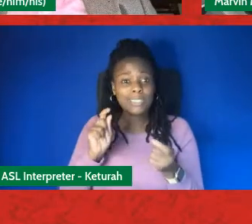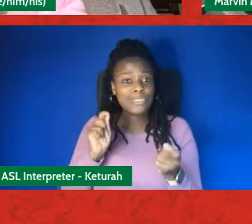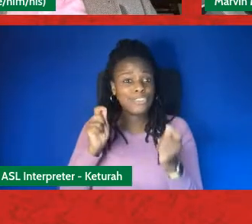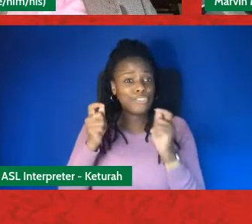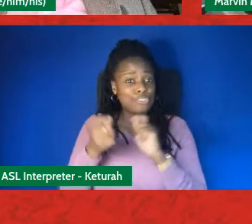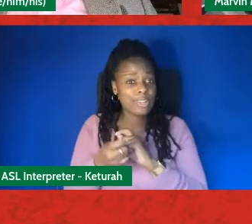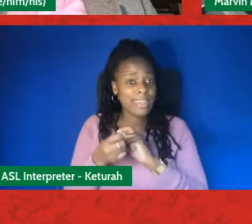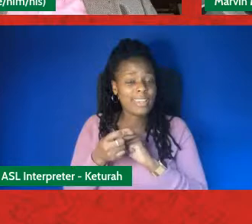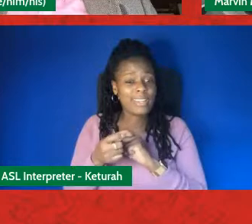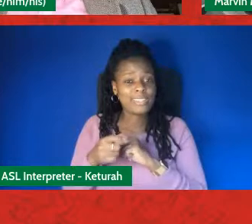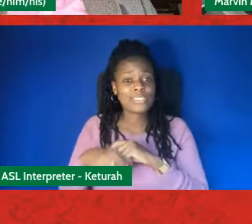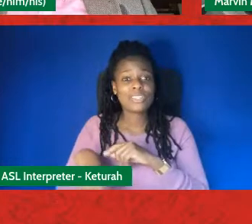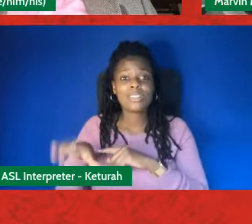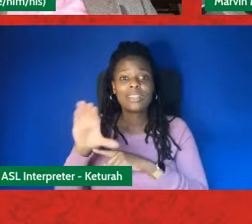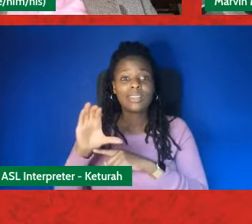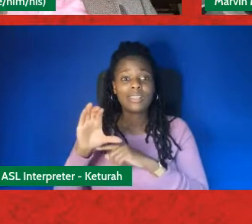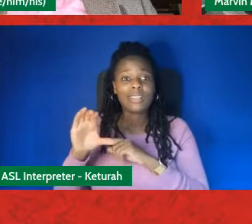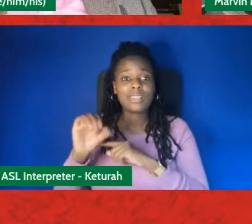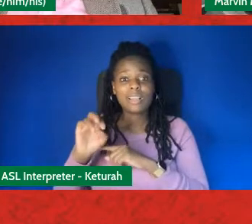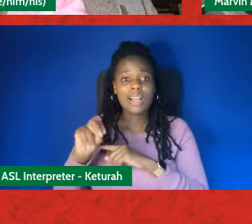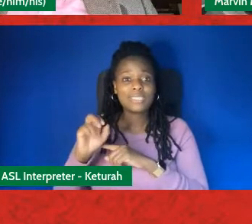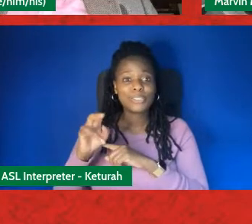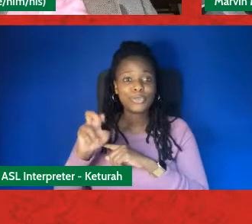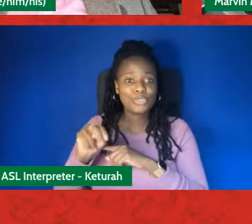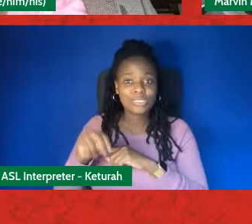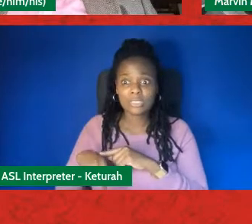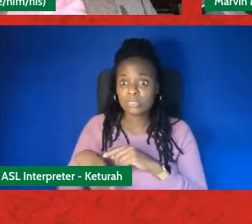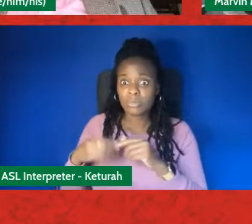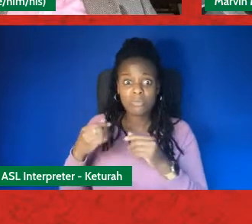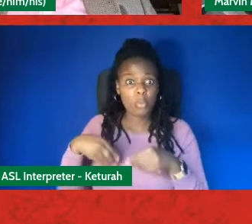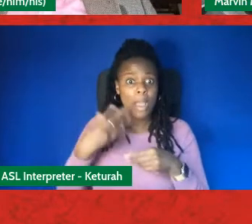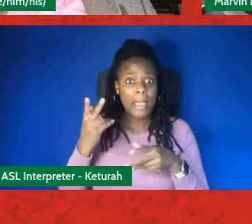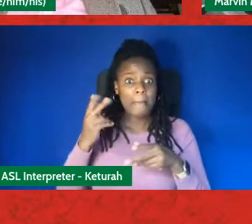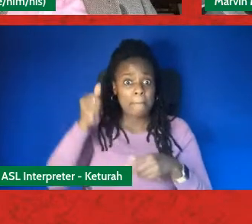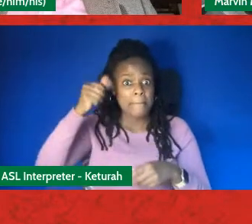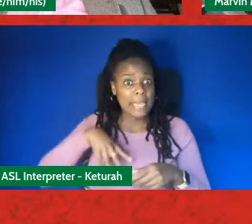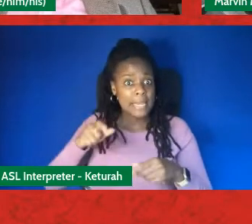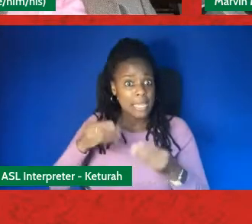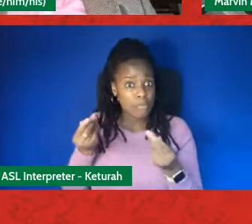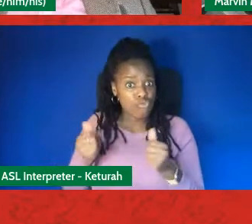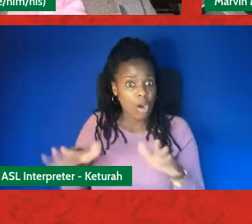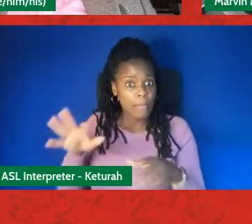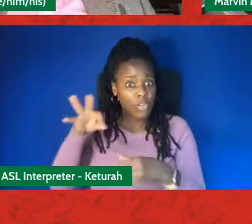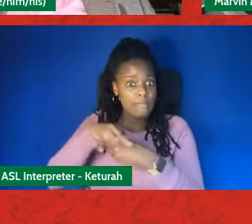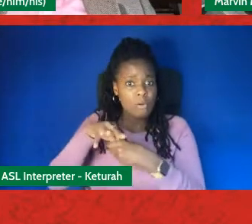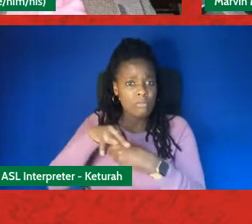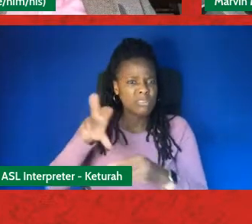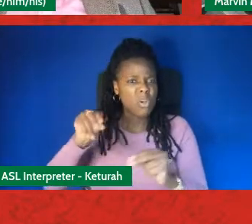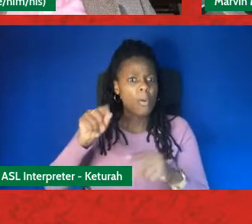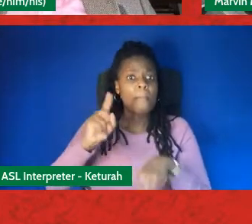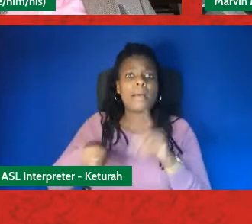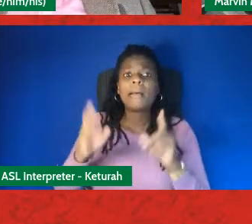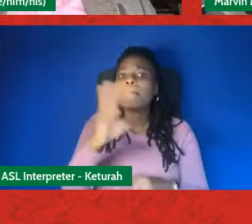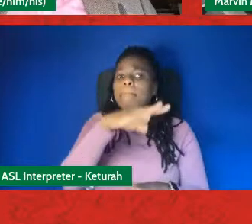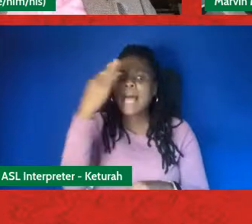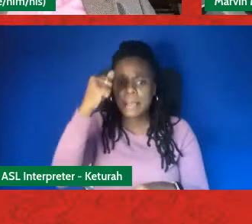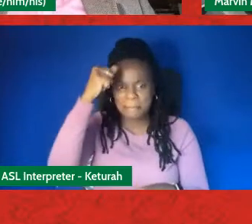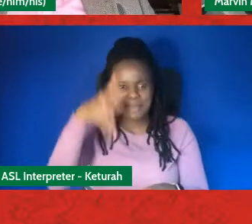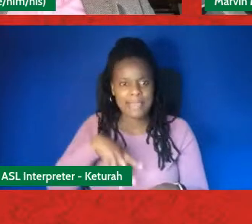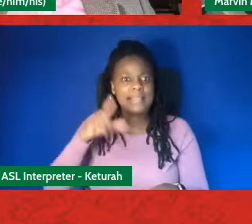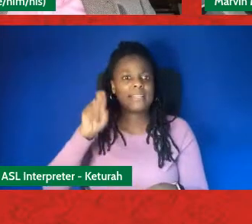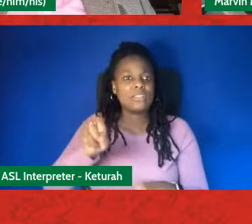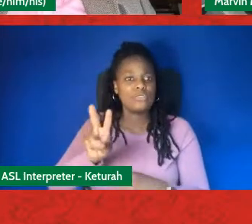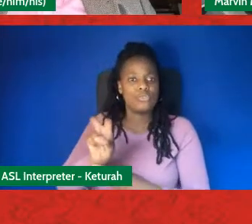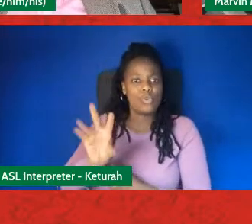so all white men didn't have to have any property to vote, but now Black men had to have like $250 in property. And